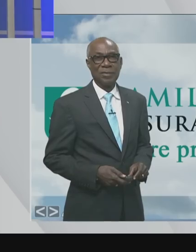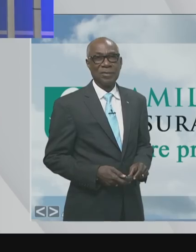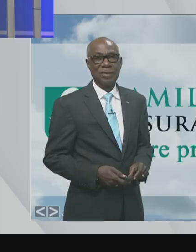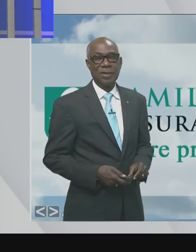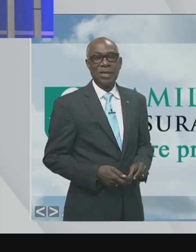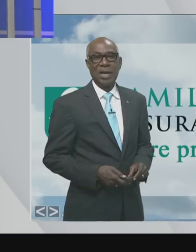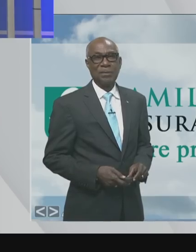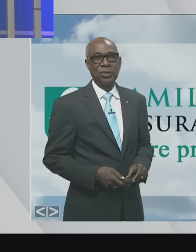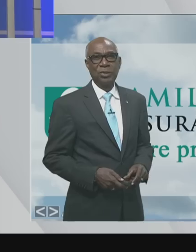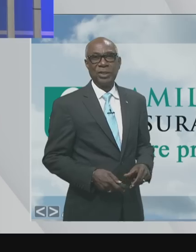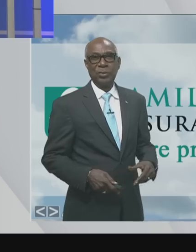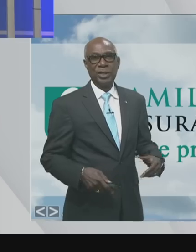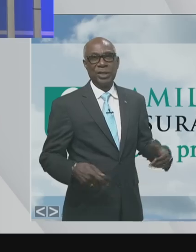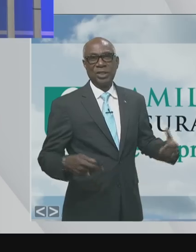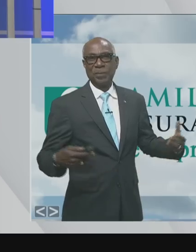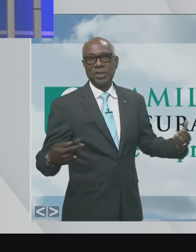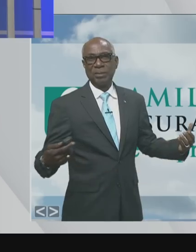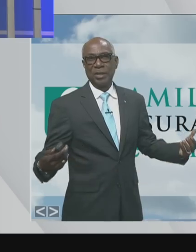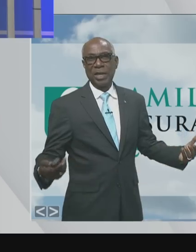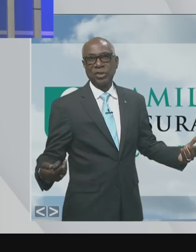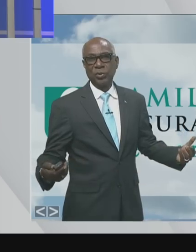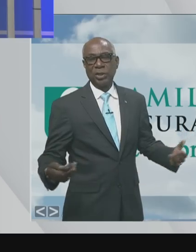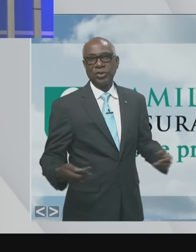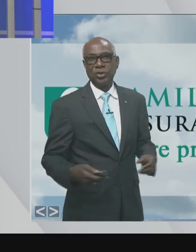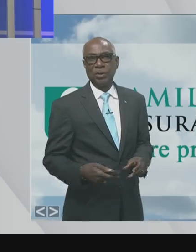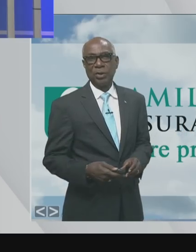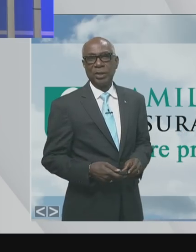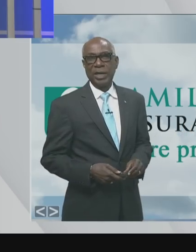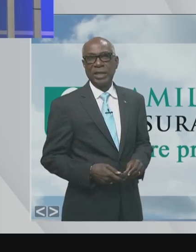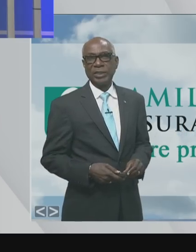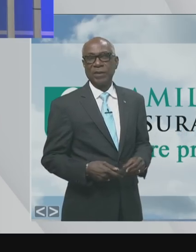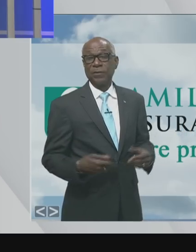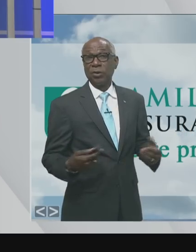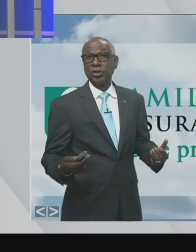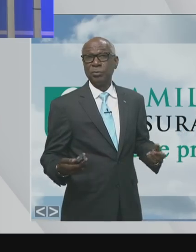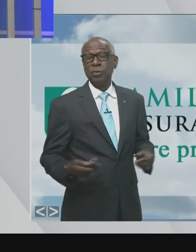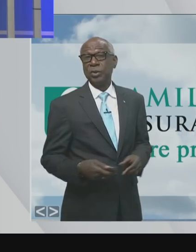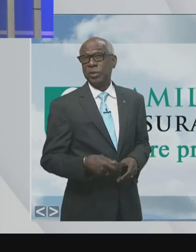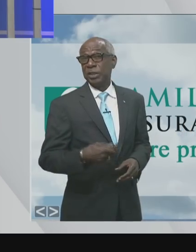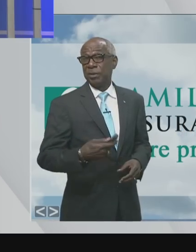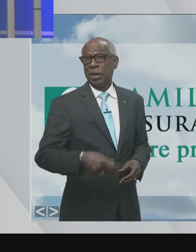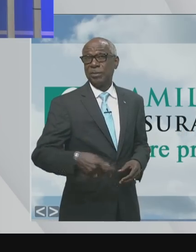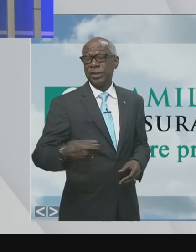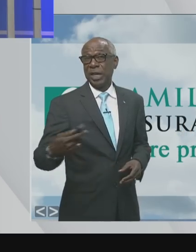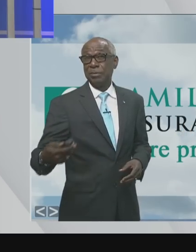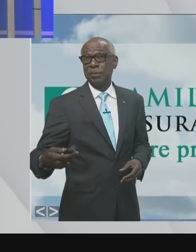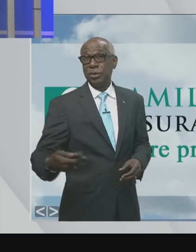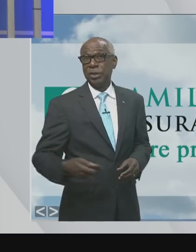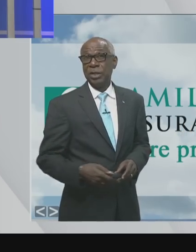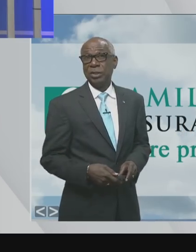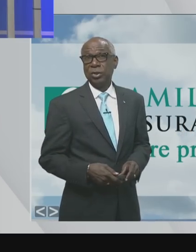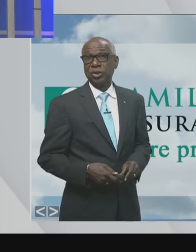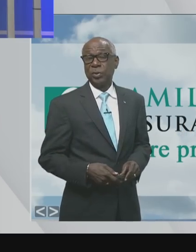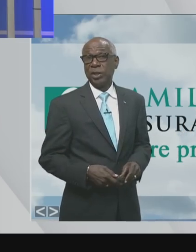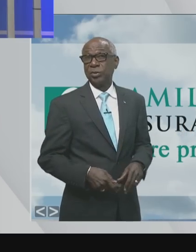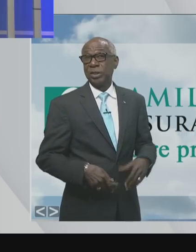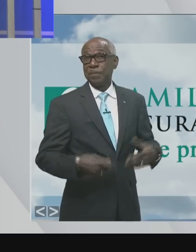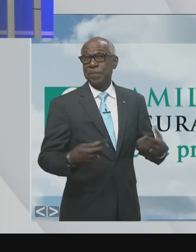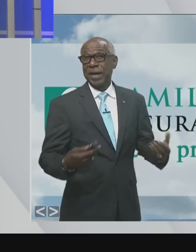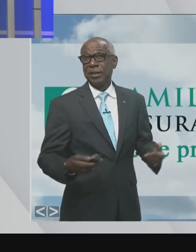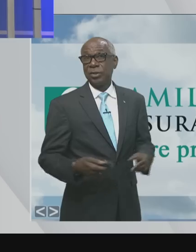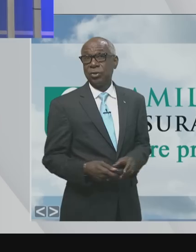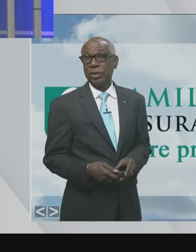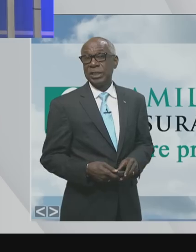activity in the tropics. Absolutely, and we can expect some large swells tomorrow as Florence moves between the Bahamas and Bermuda. Those swells